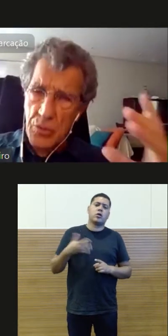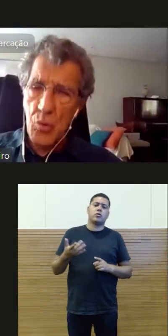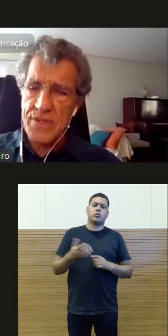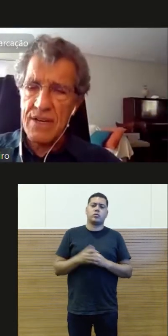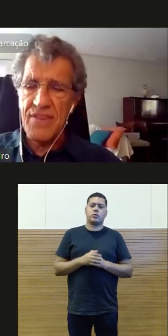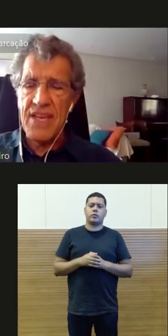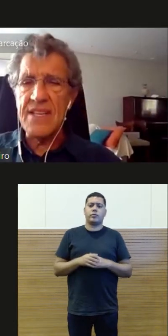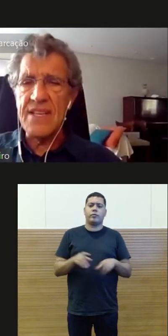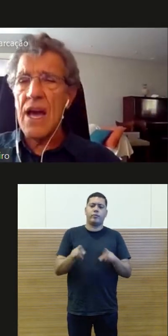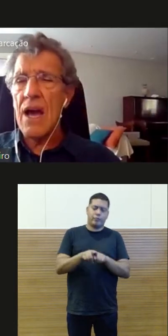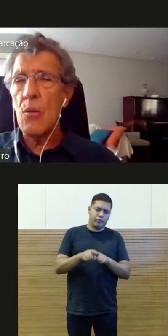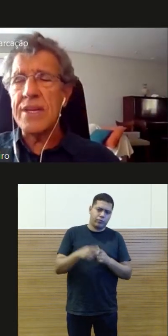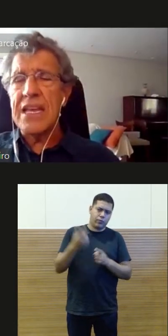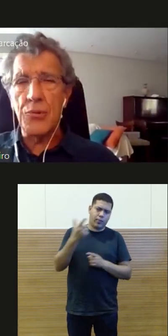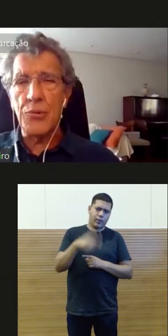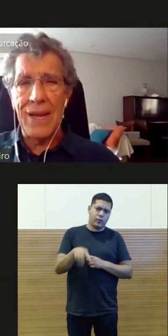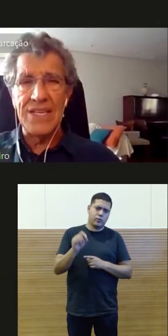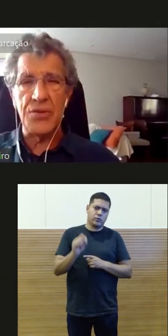health conditions,